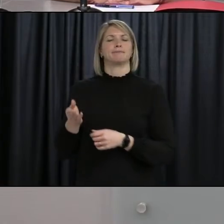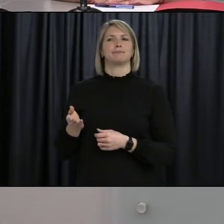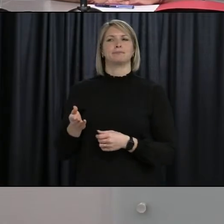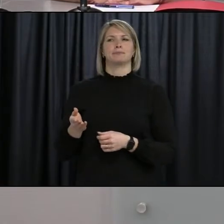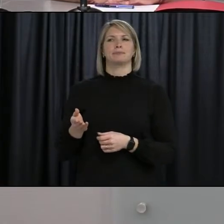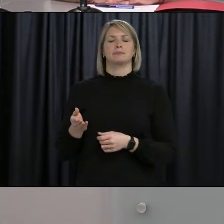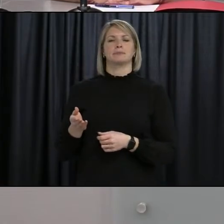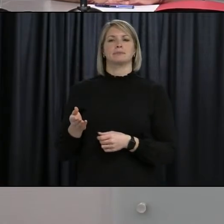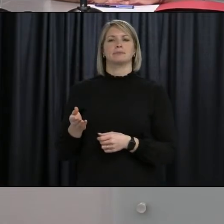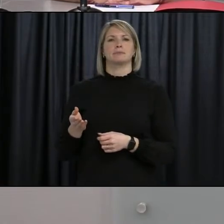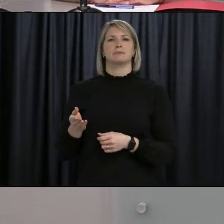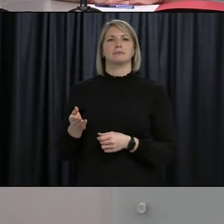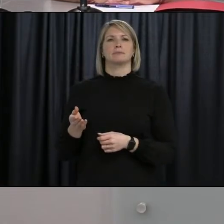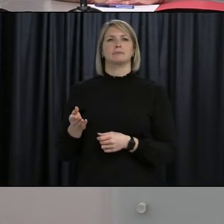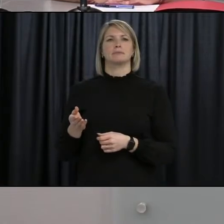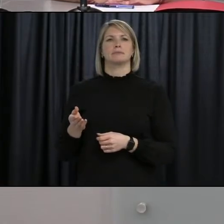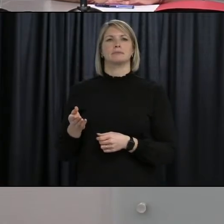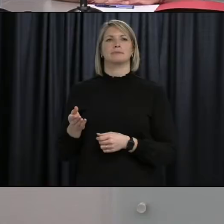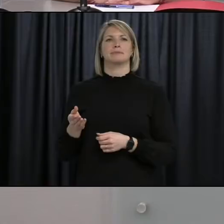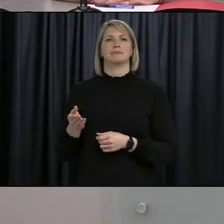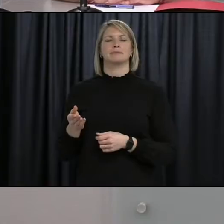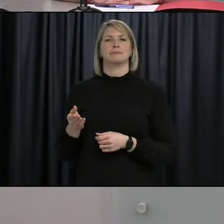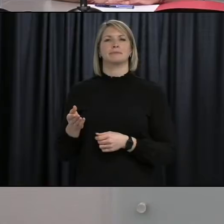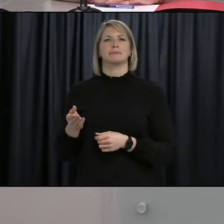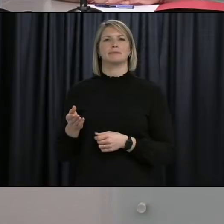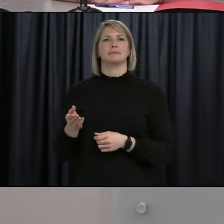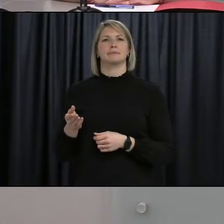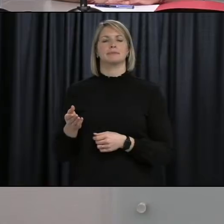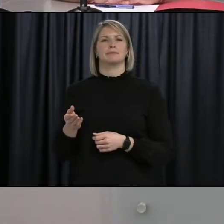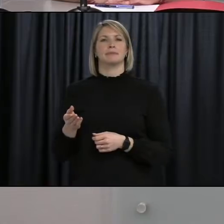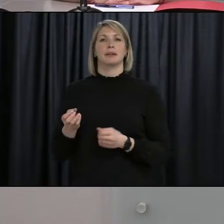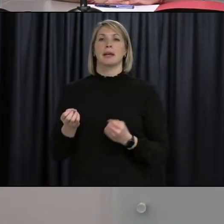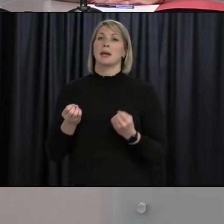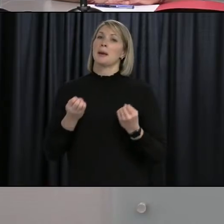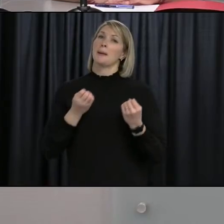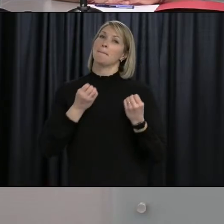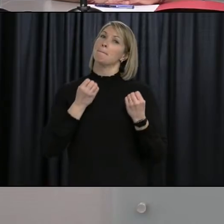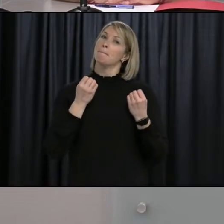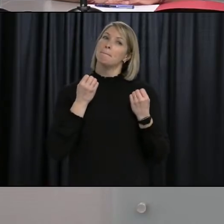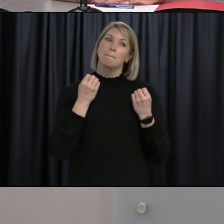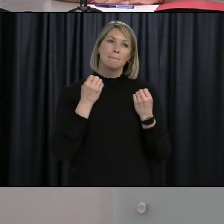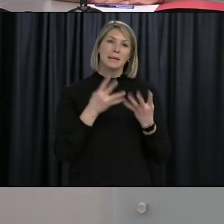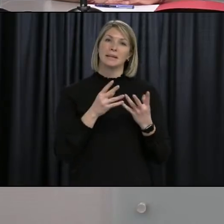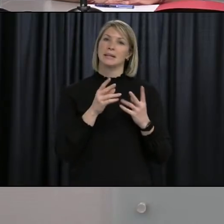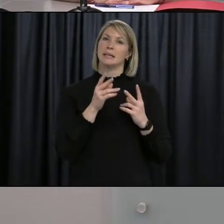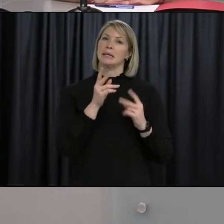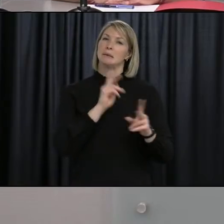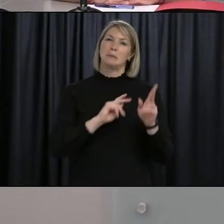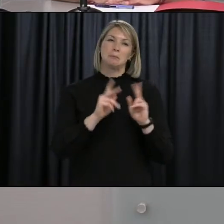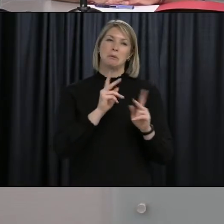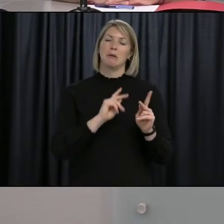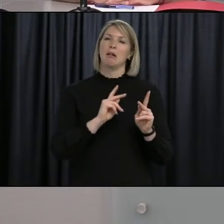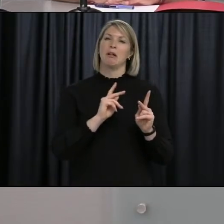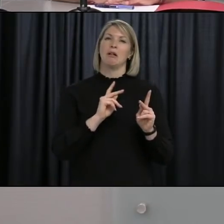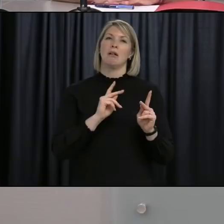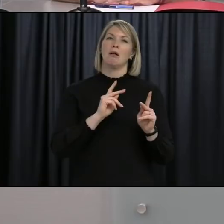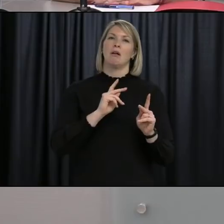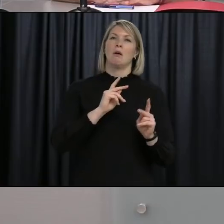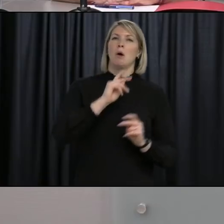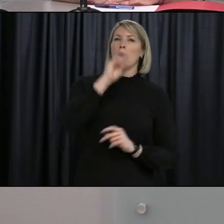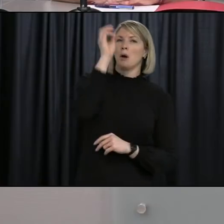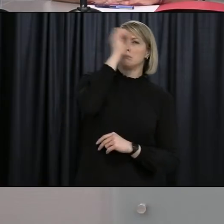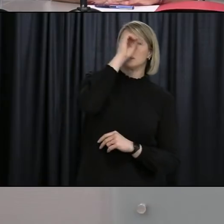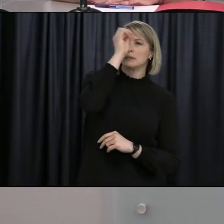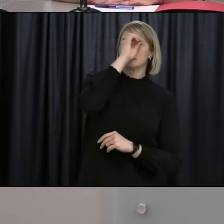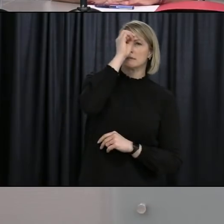a number of people have said that basically you were foisting the decision to allow this